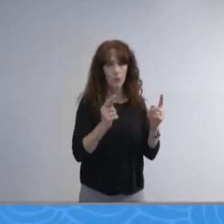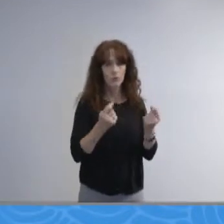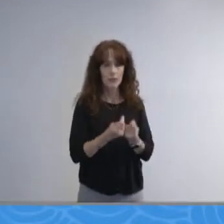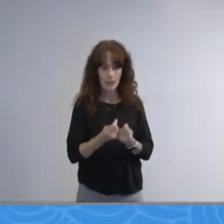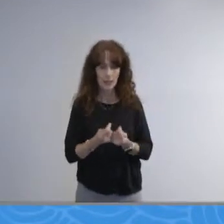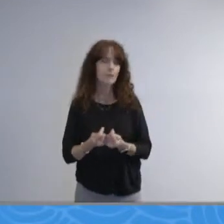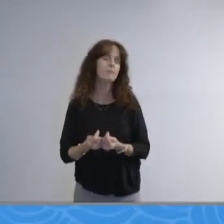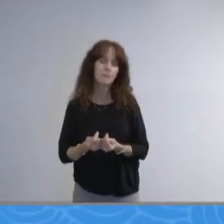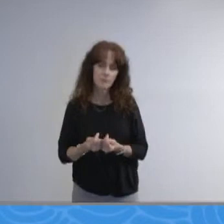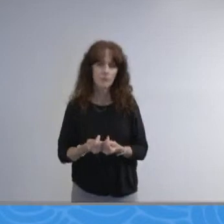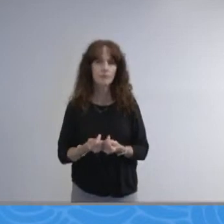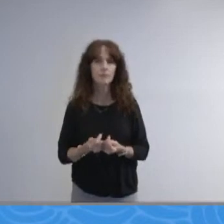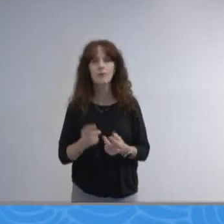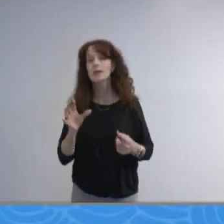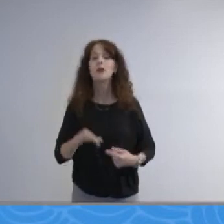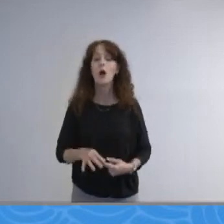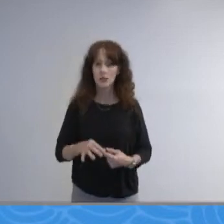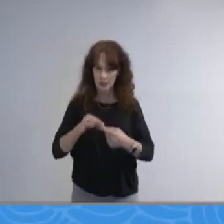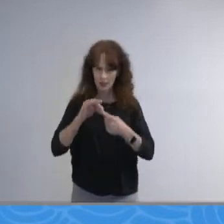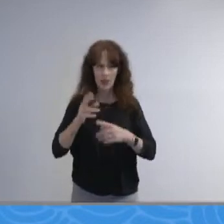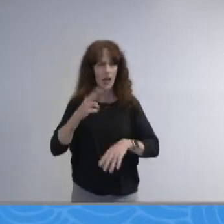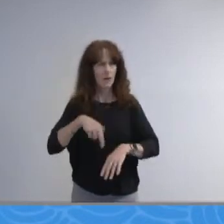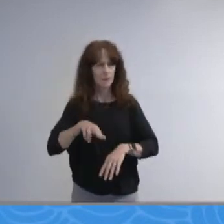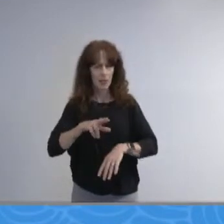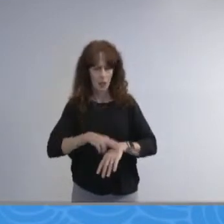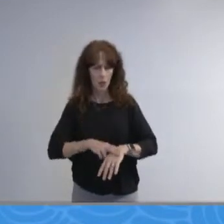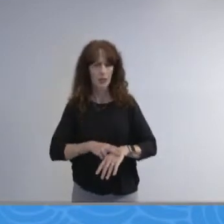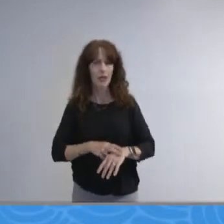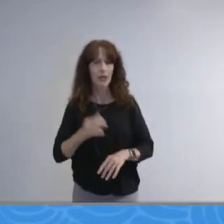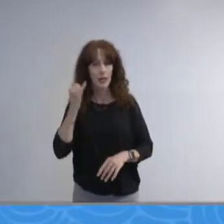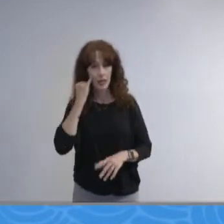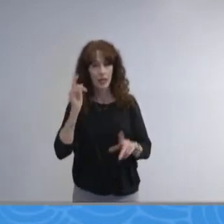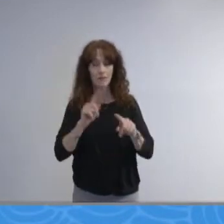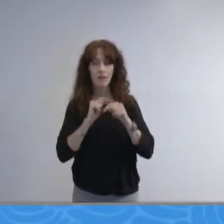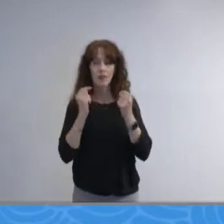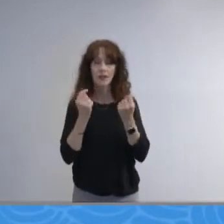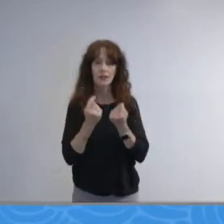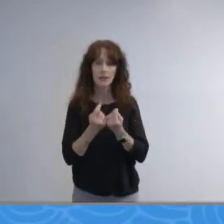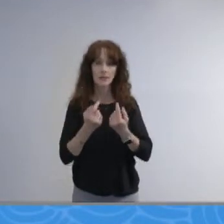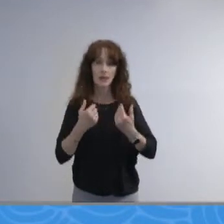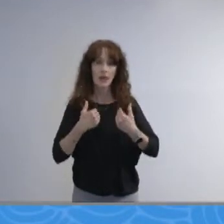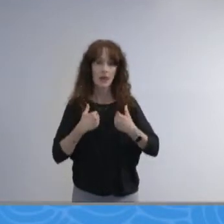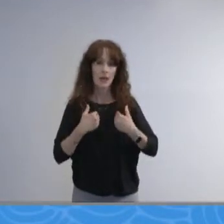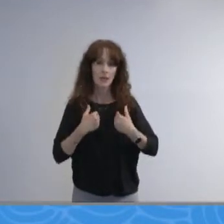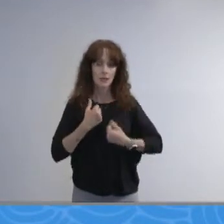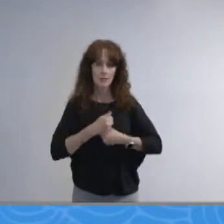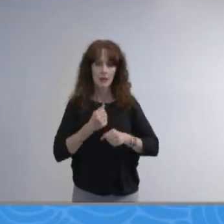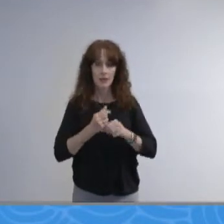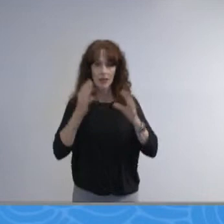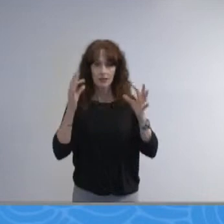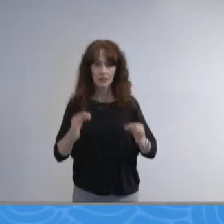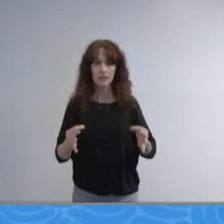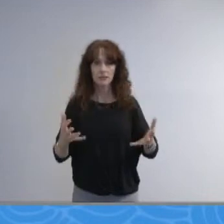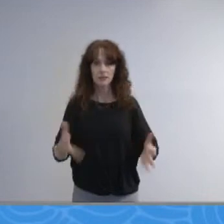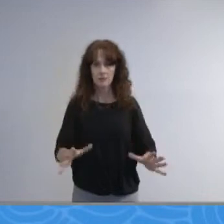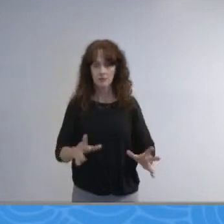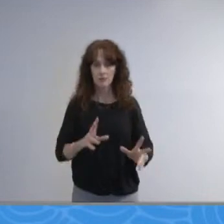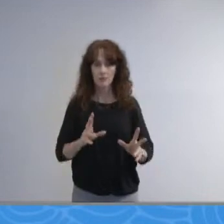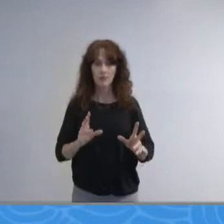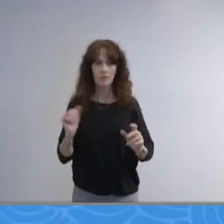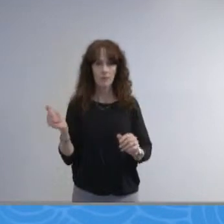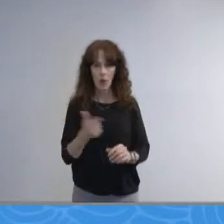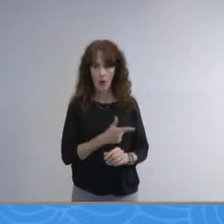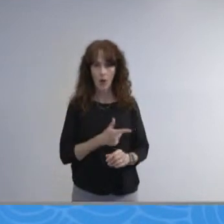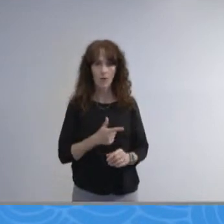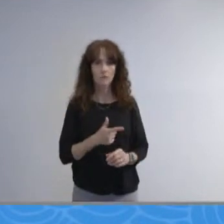So there are exceptions, absolutely. And if a team has made that decision and everybody has